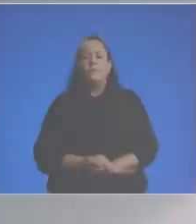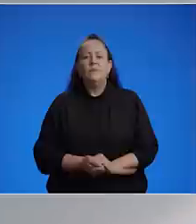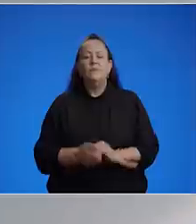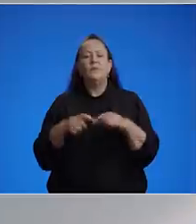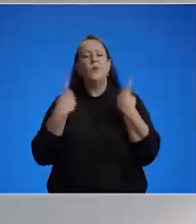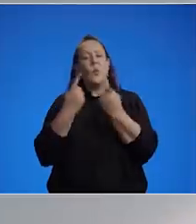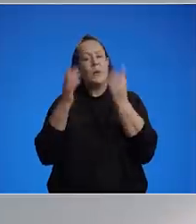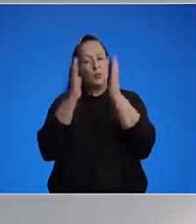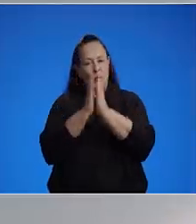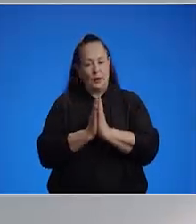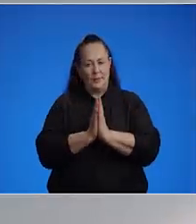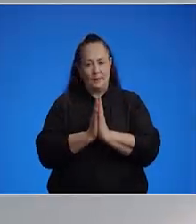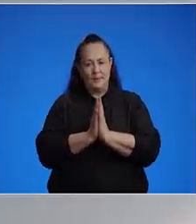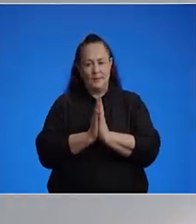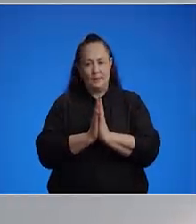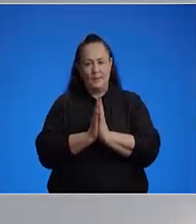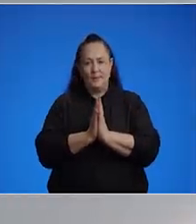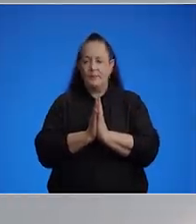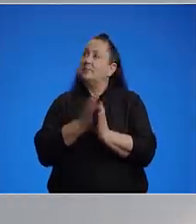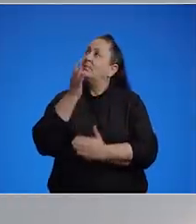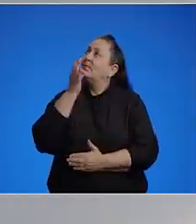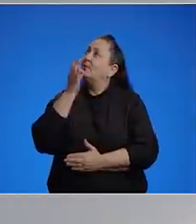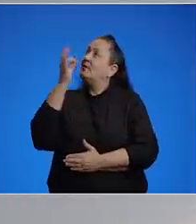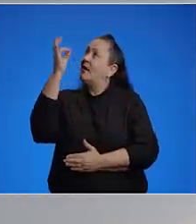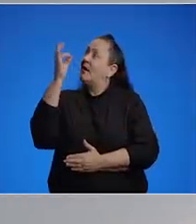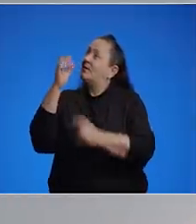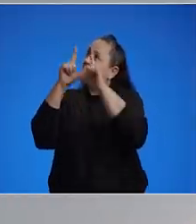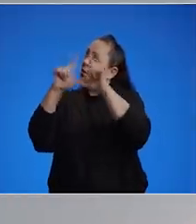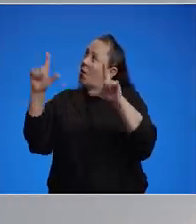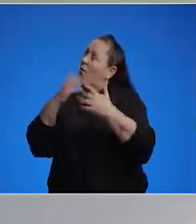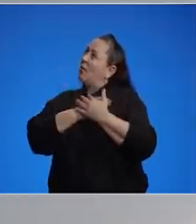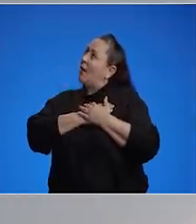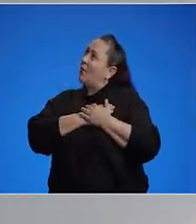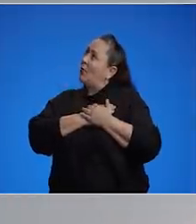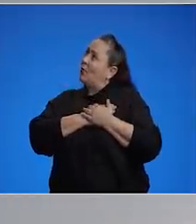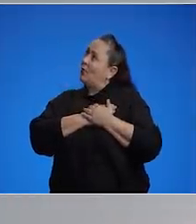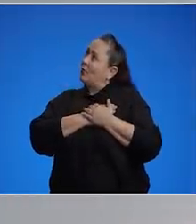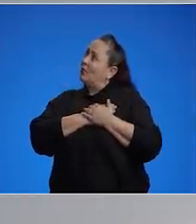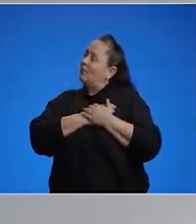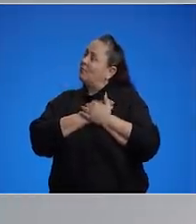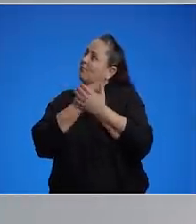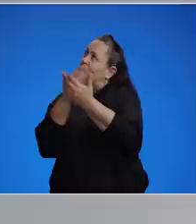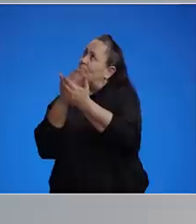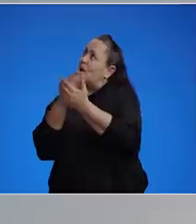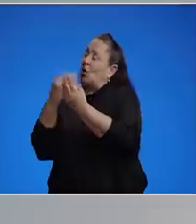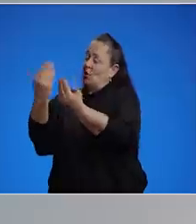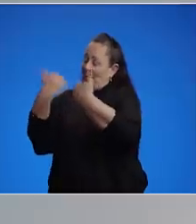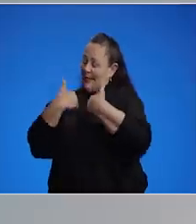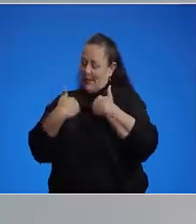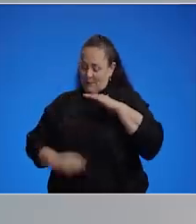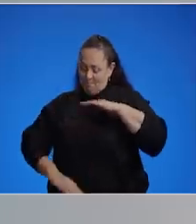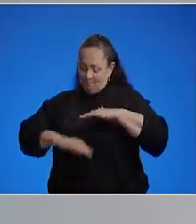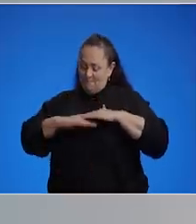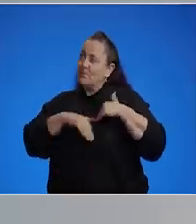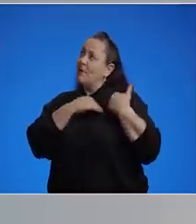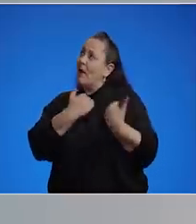Let us pray We entreat your majesty most humbly, O Lord That as you feed us